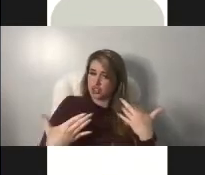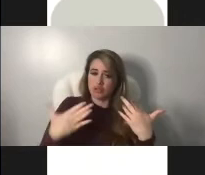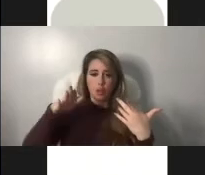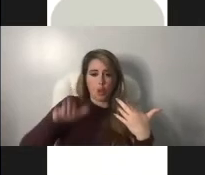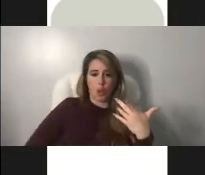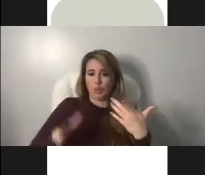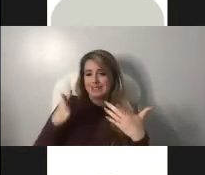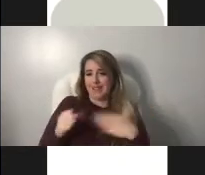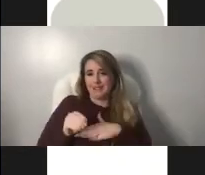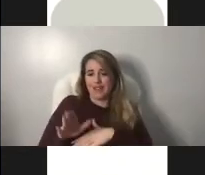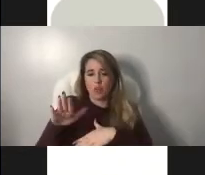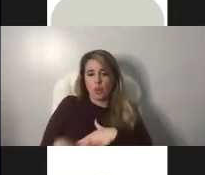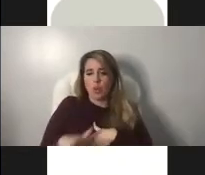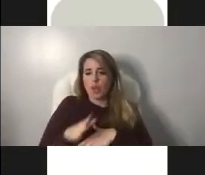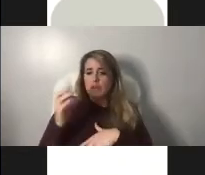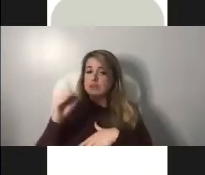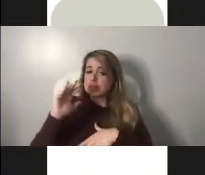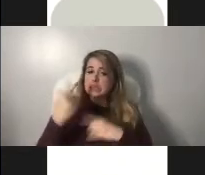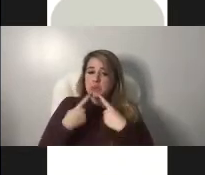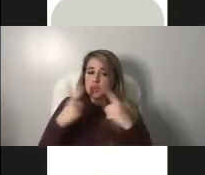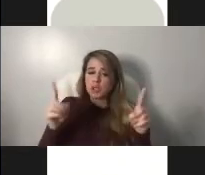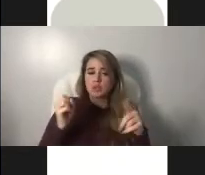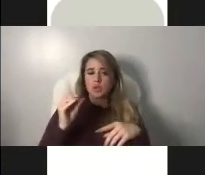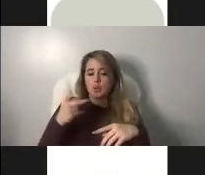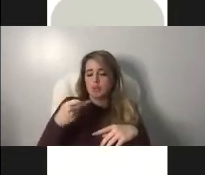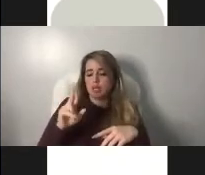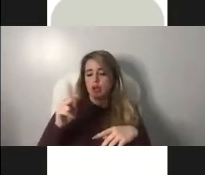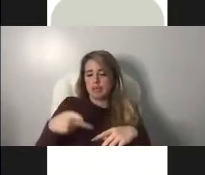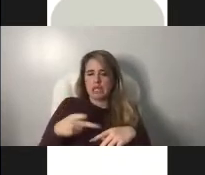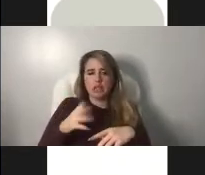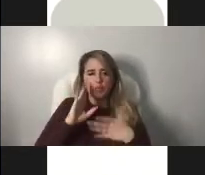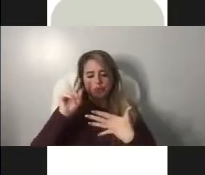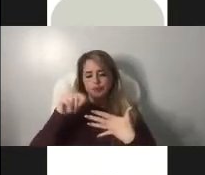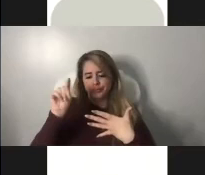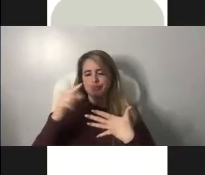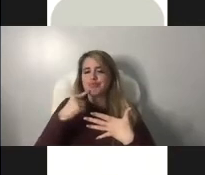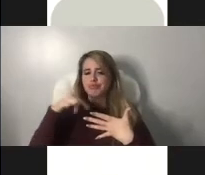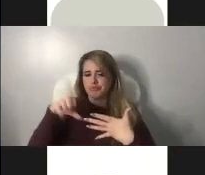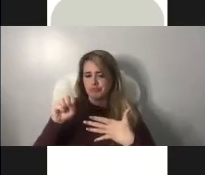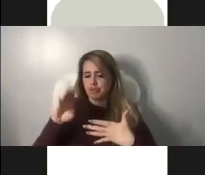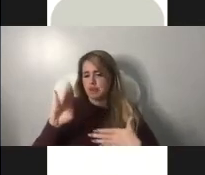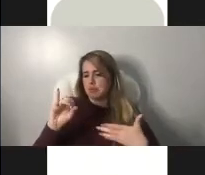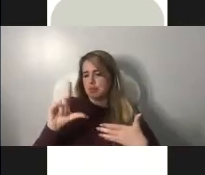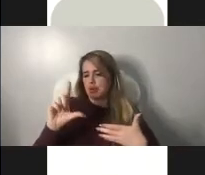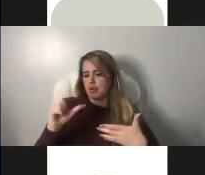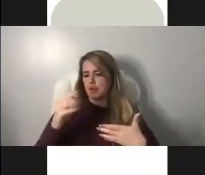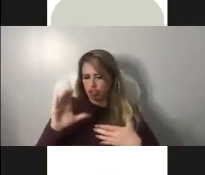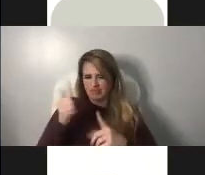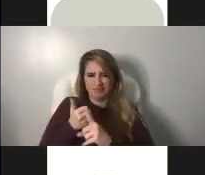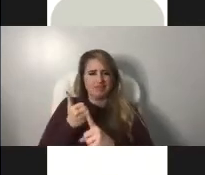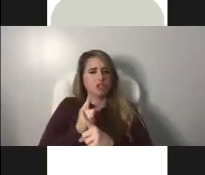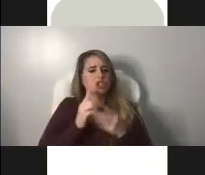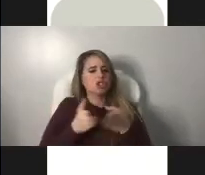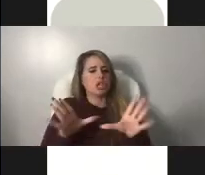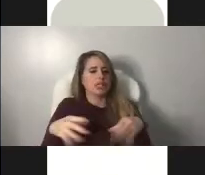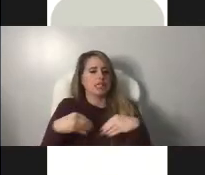low, and it does seem to work. So PRP, we're going to check that off as a biologic that is generally accepted for